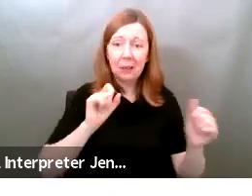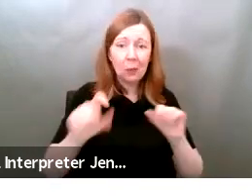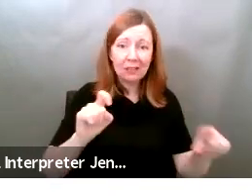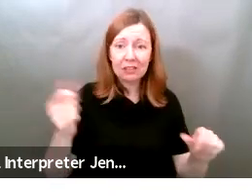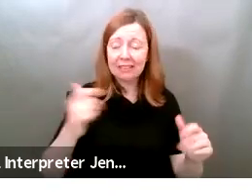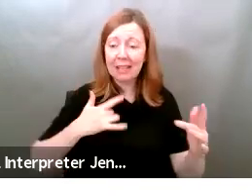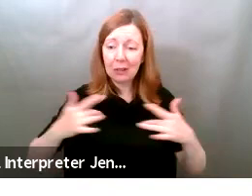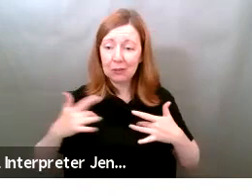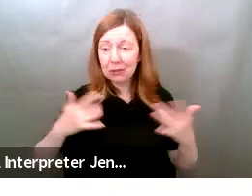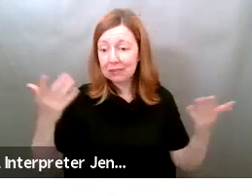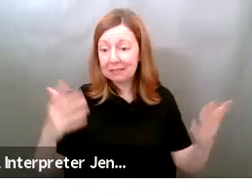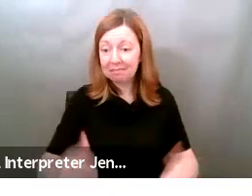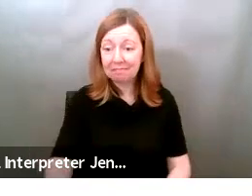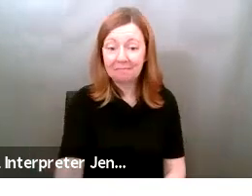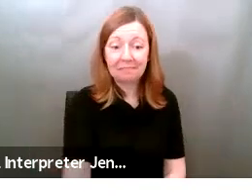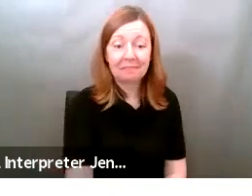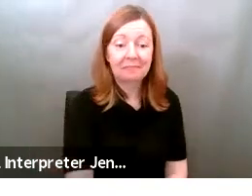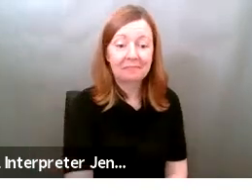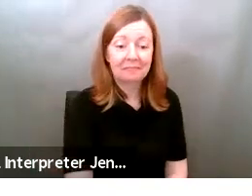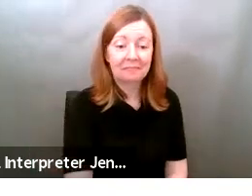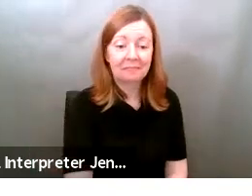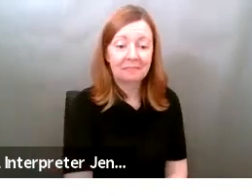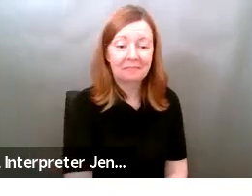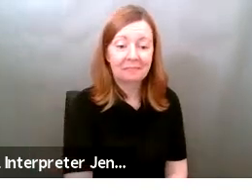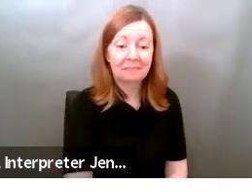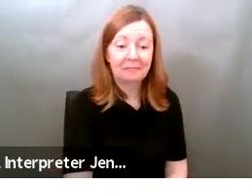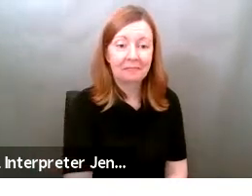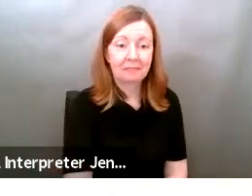concerns that people have.